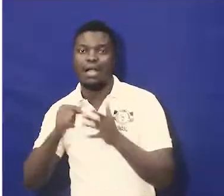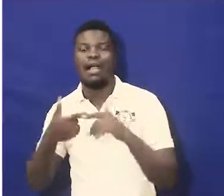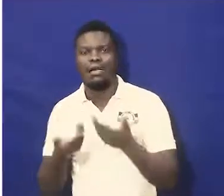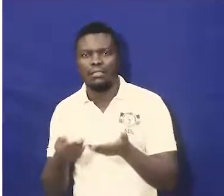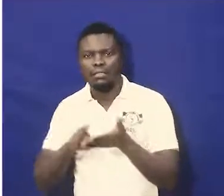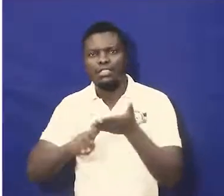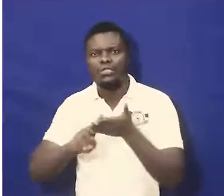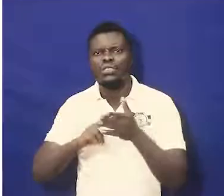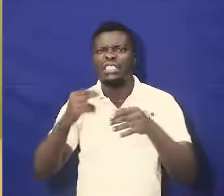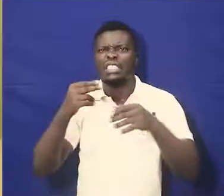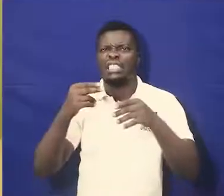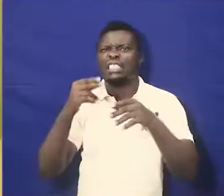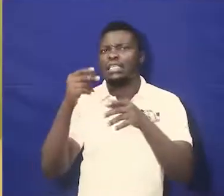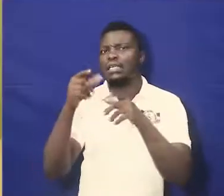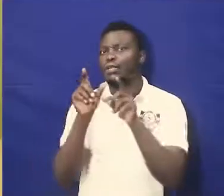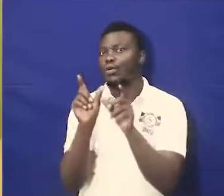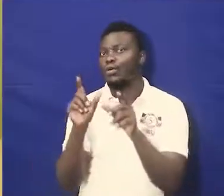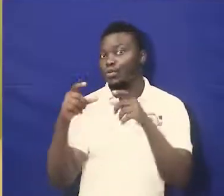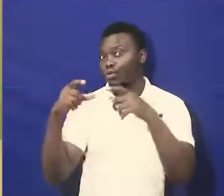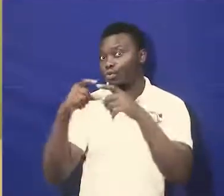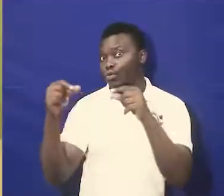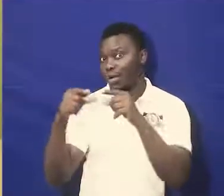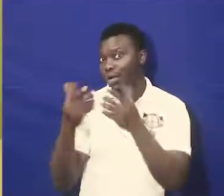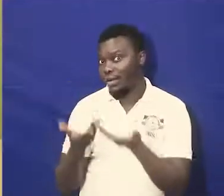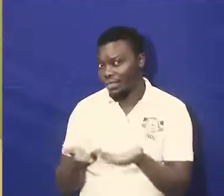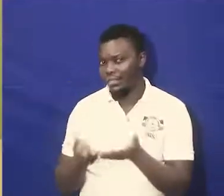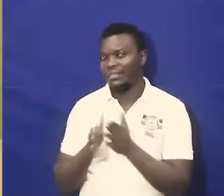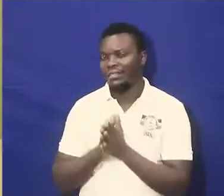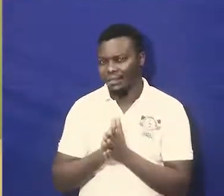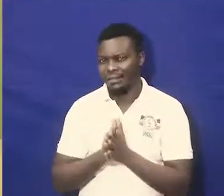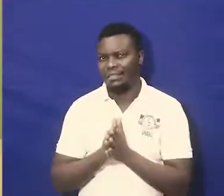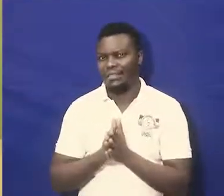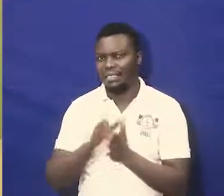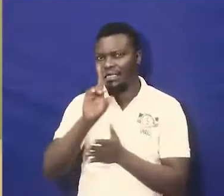term discount in our day-to-day life.